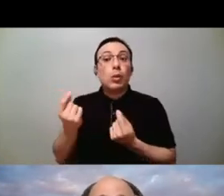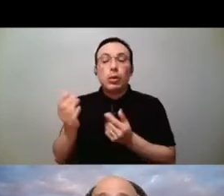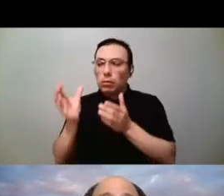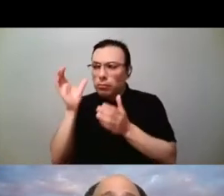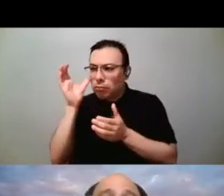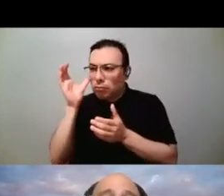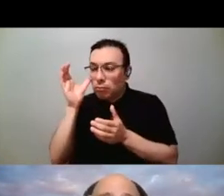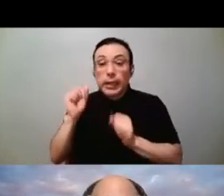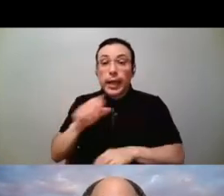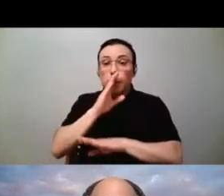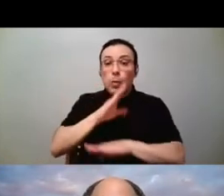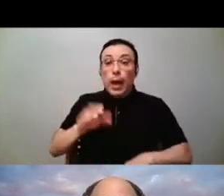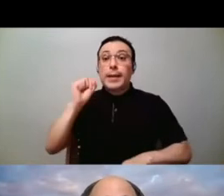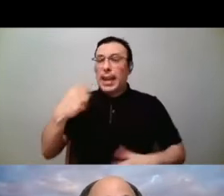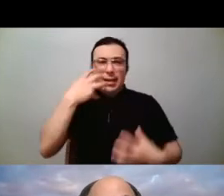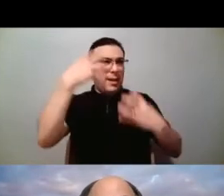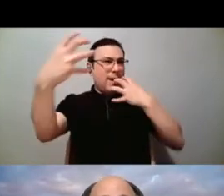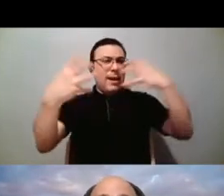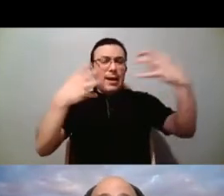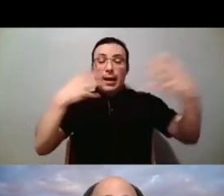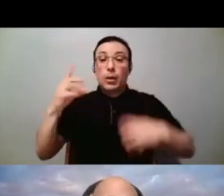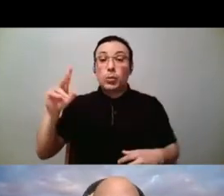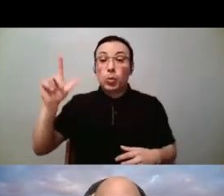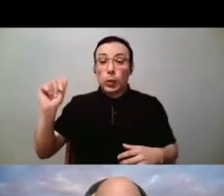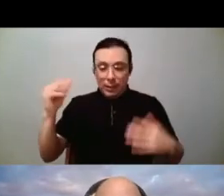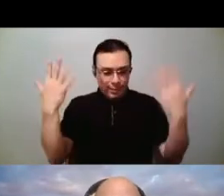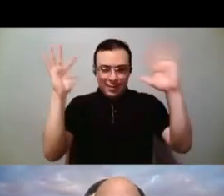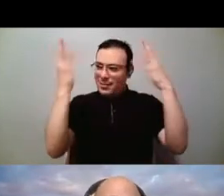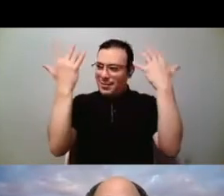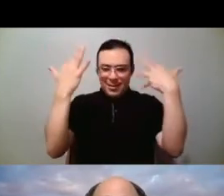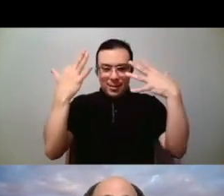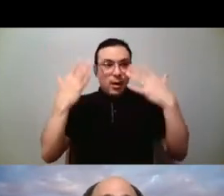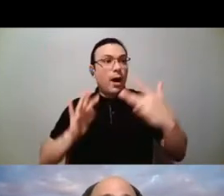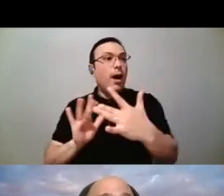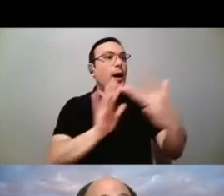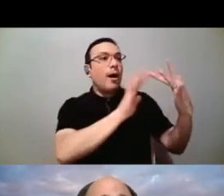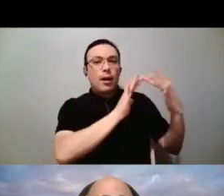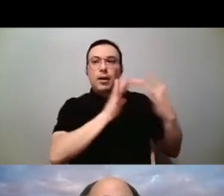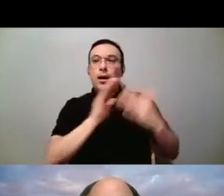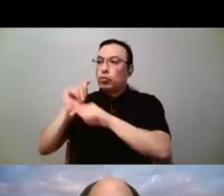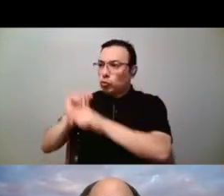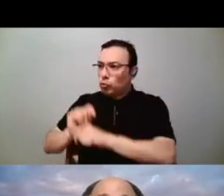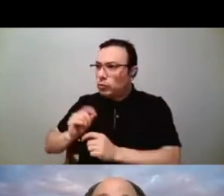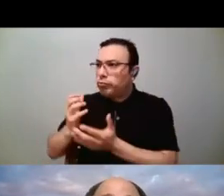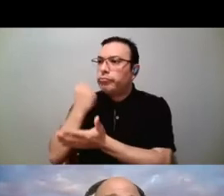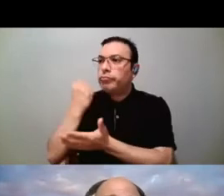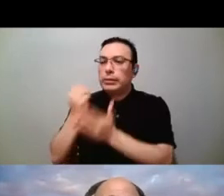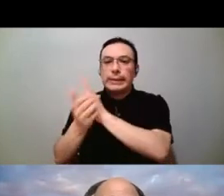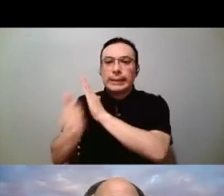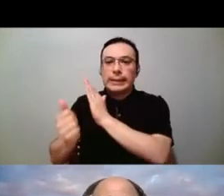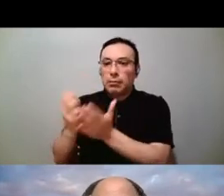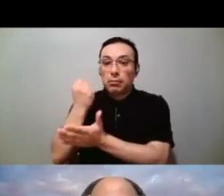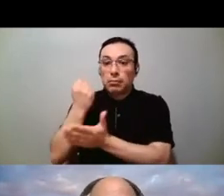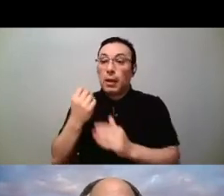A doula can scream. A doula can use our hands, networks, traditions, skills, phone chargers,